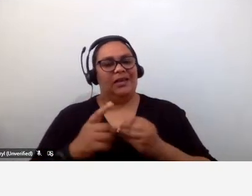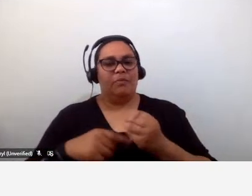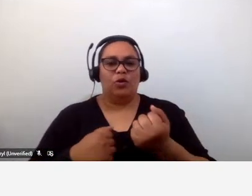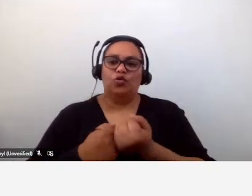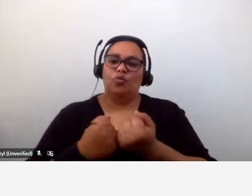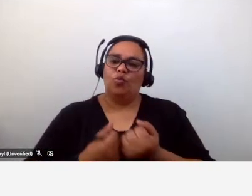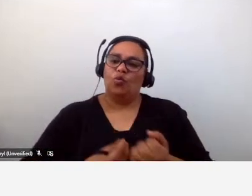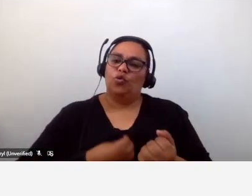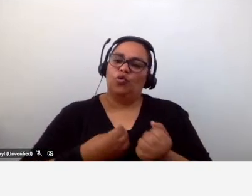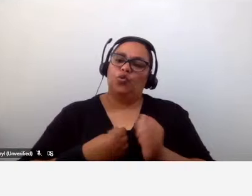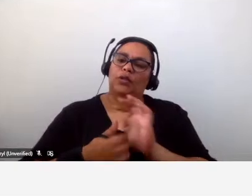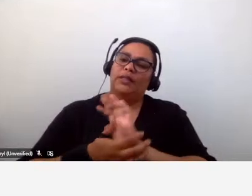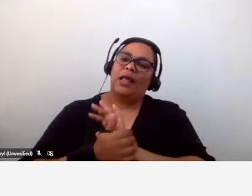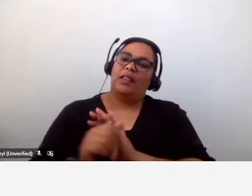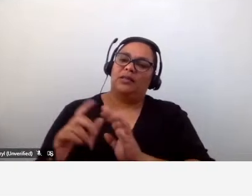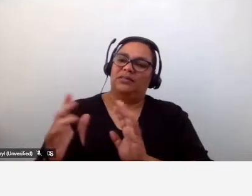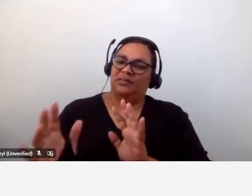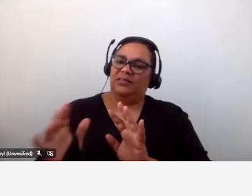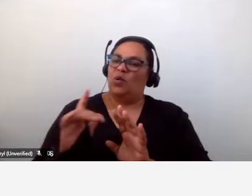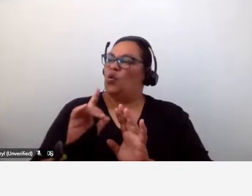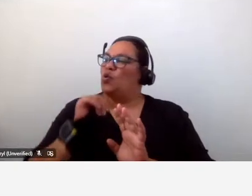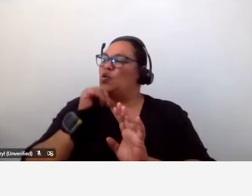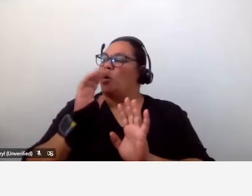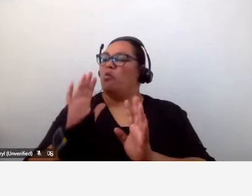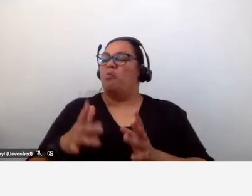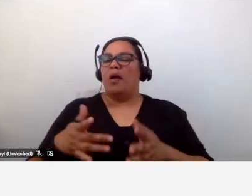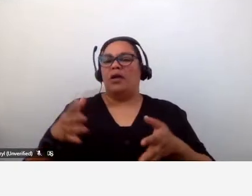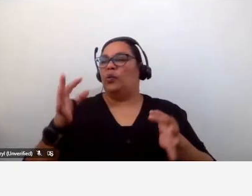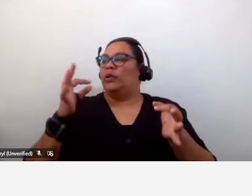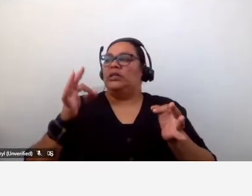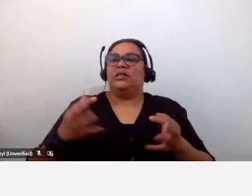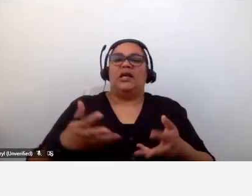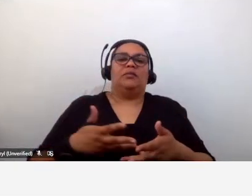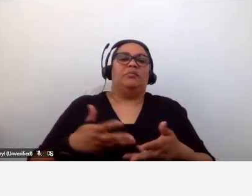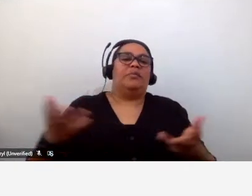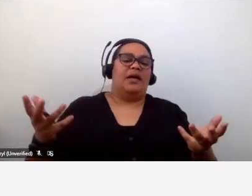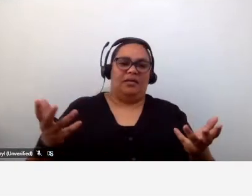new talent, we don't just romanticize about it.